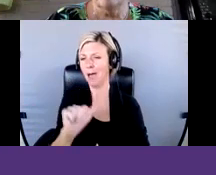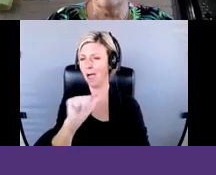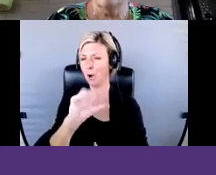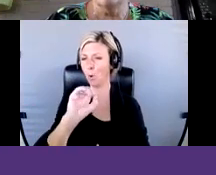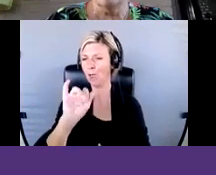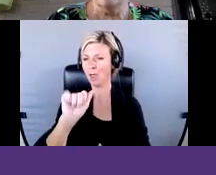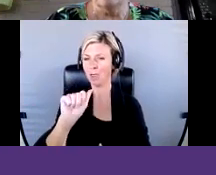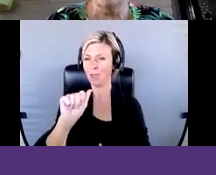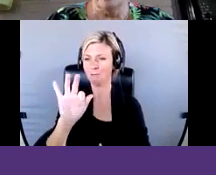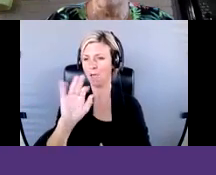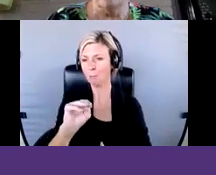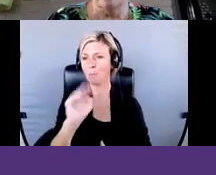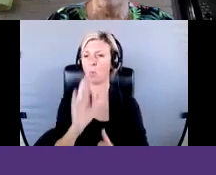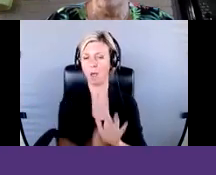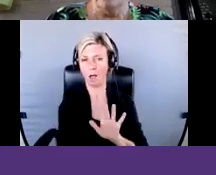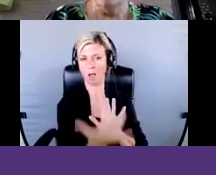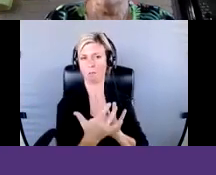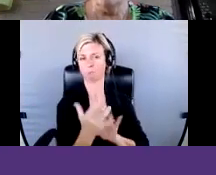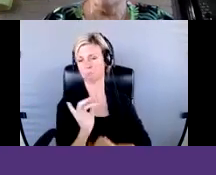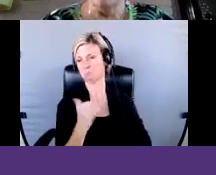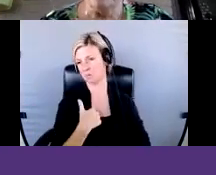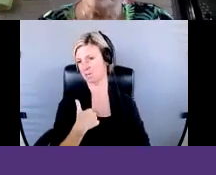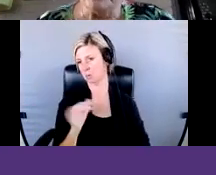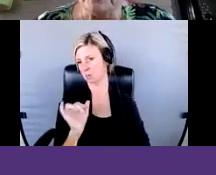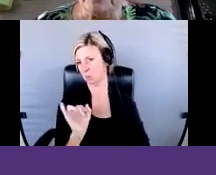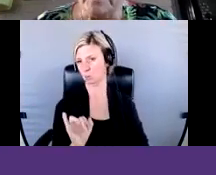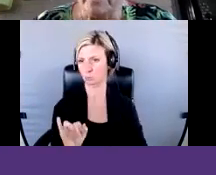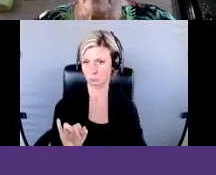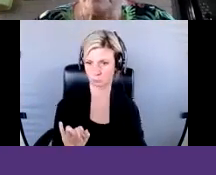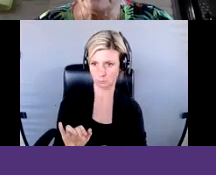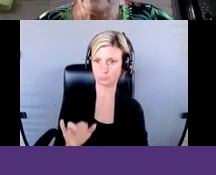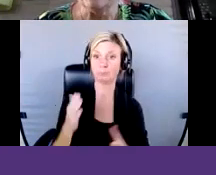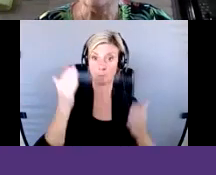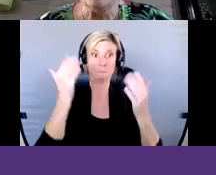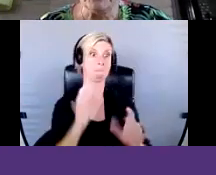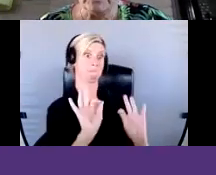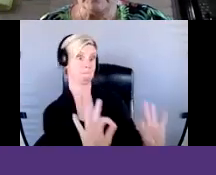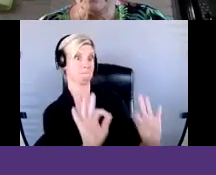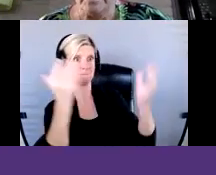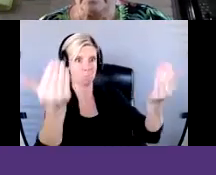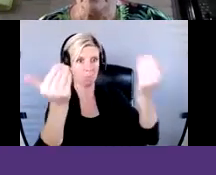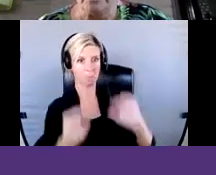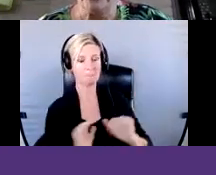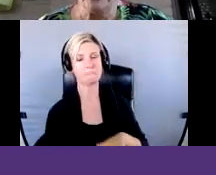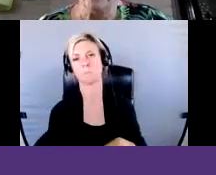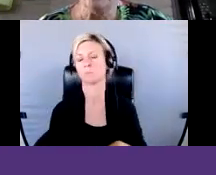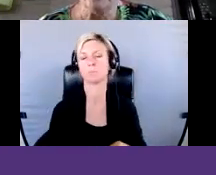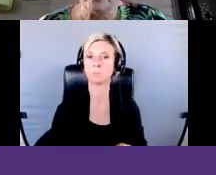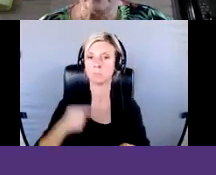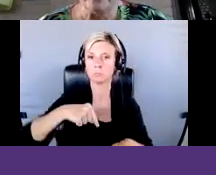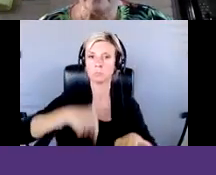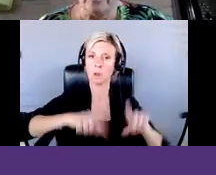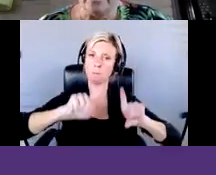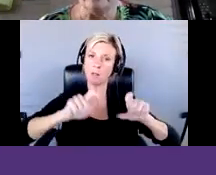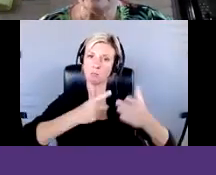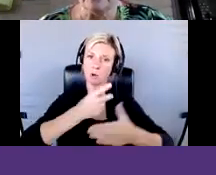question. That's great, thank you. So one of the other questions, Marianne, was, at the completion of this pilot project, will you be